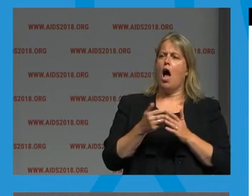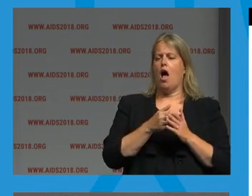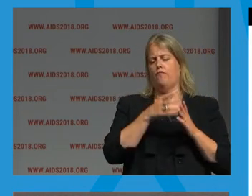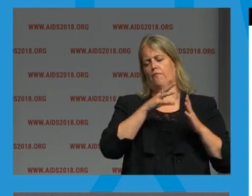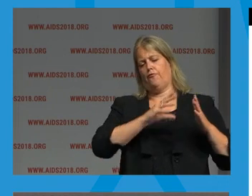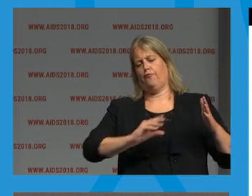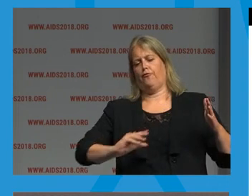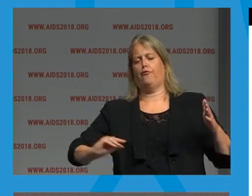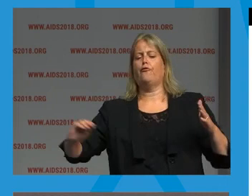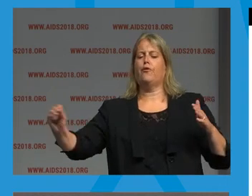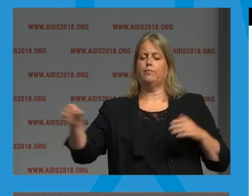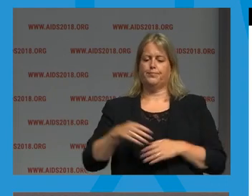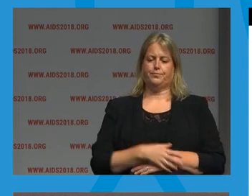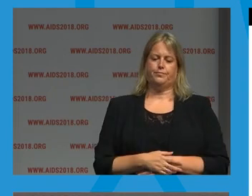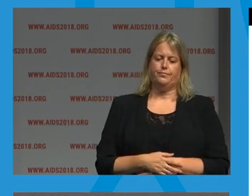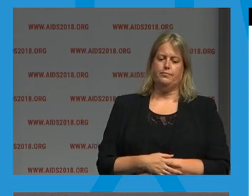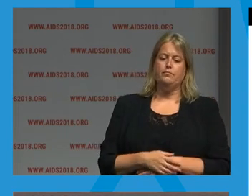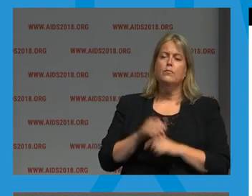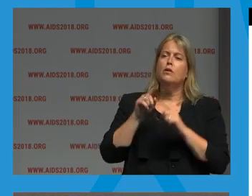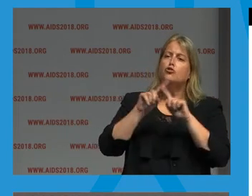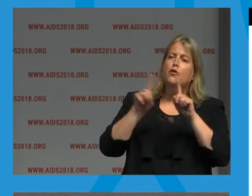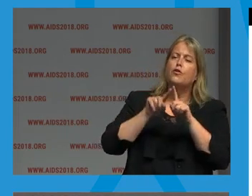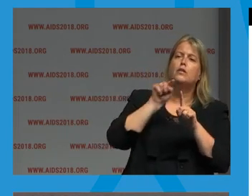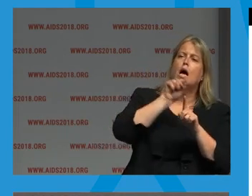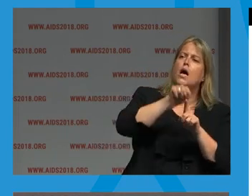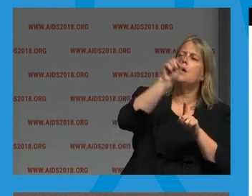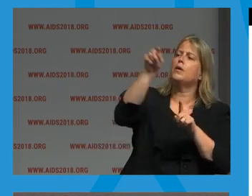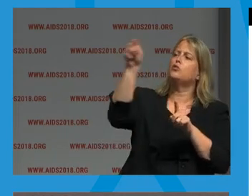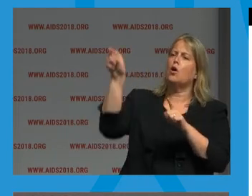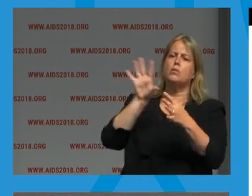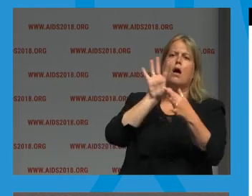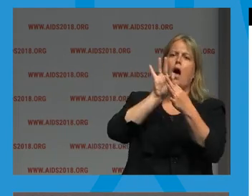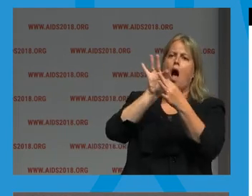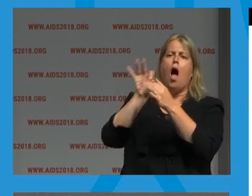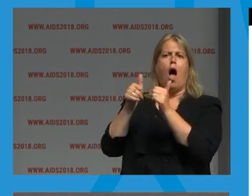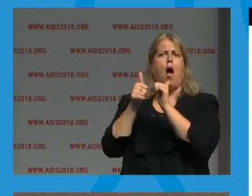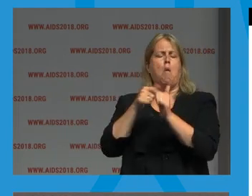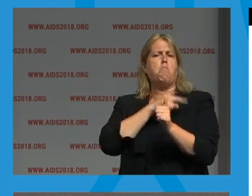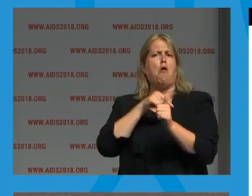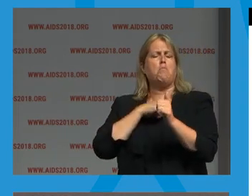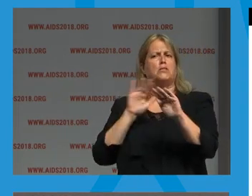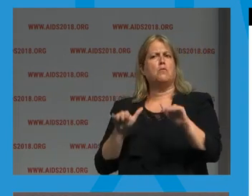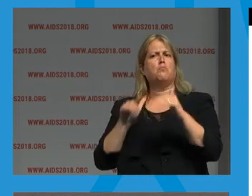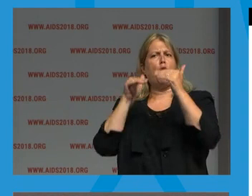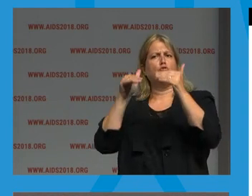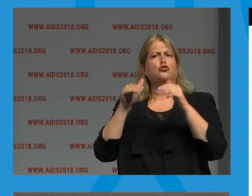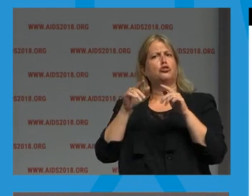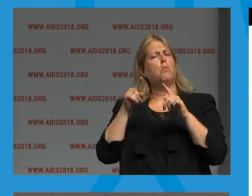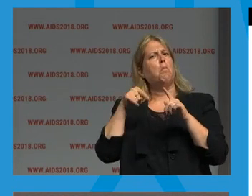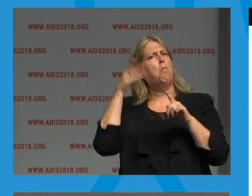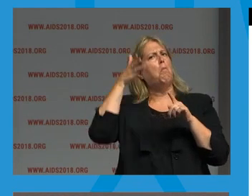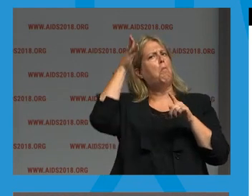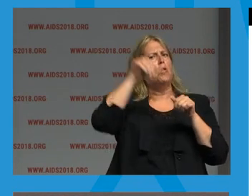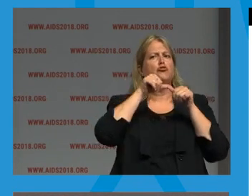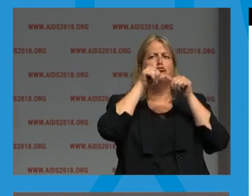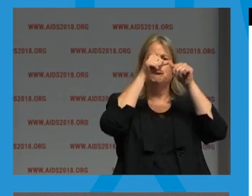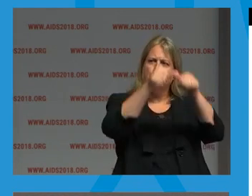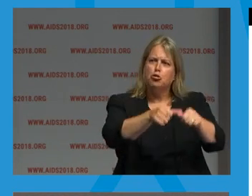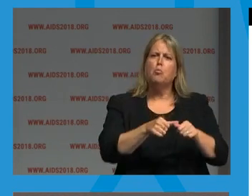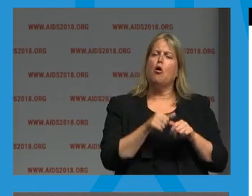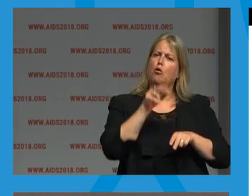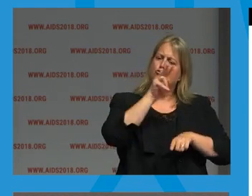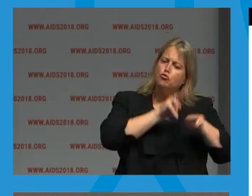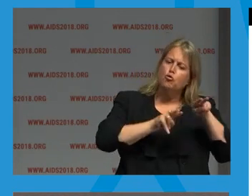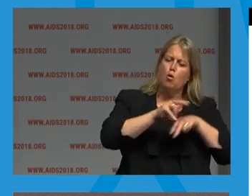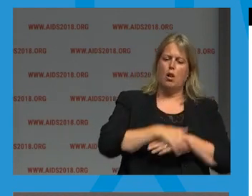3 aimed at different epitopes is a promising approach towards the durable control of HIV rebound in the absence of